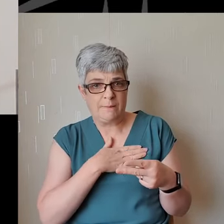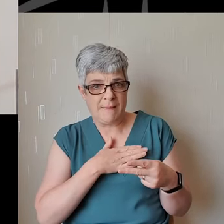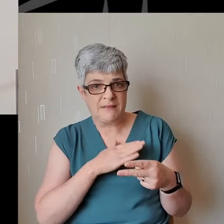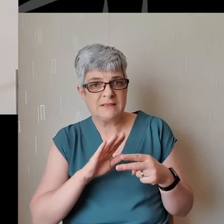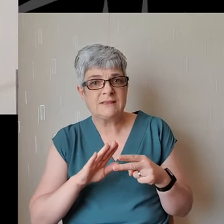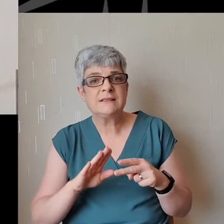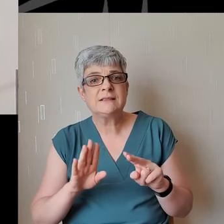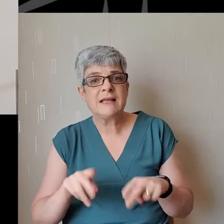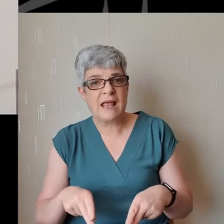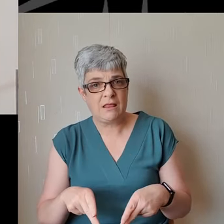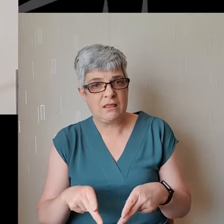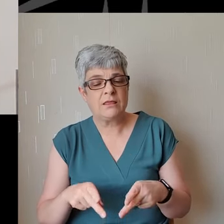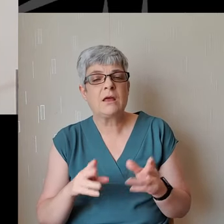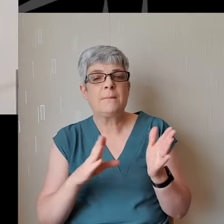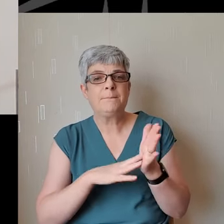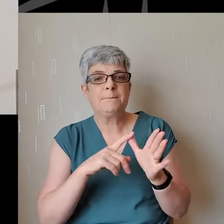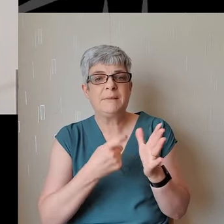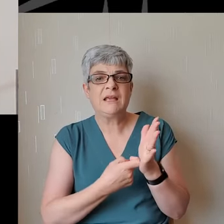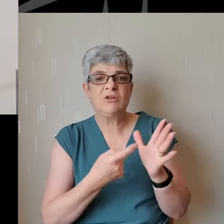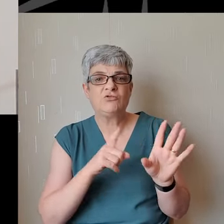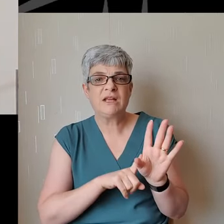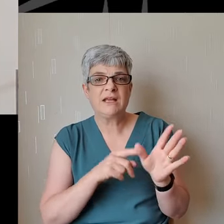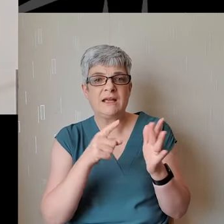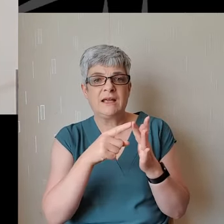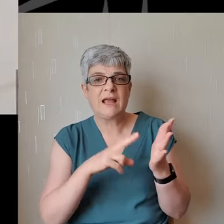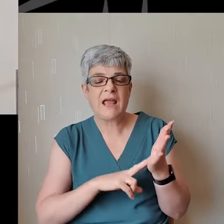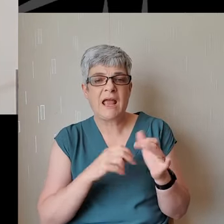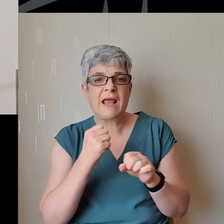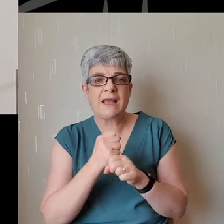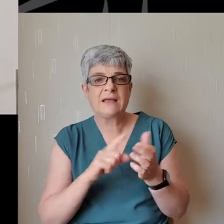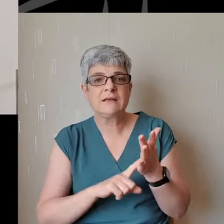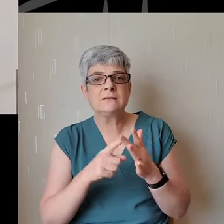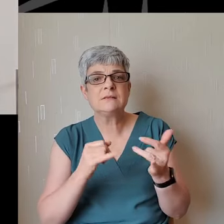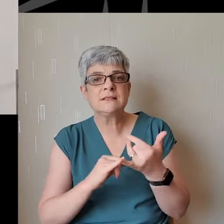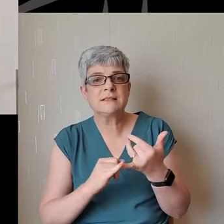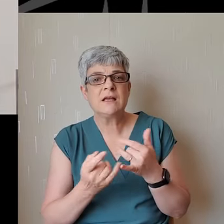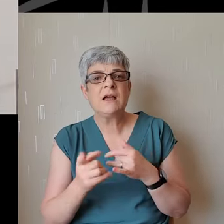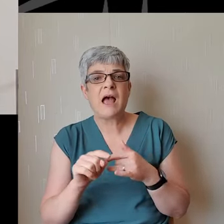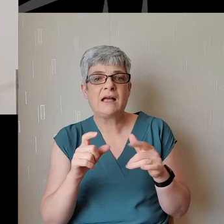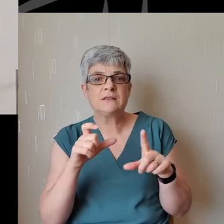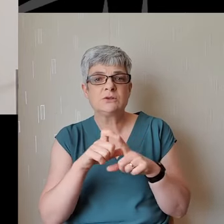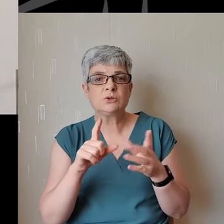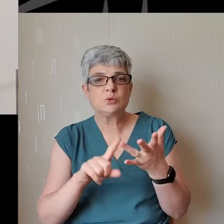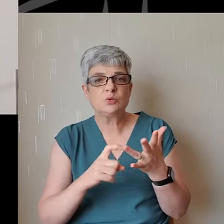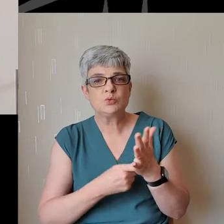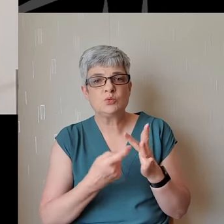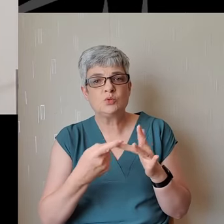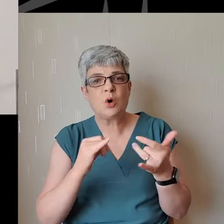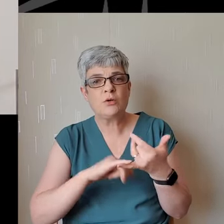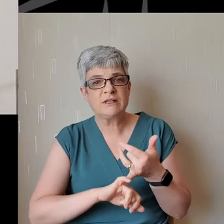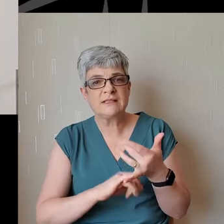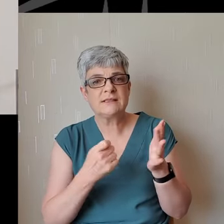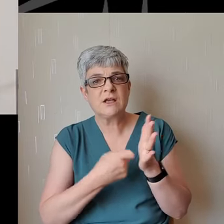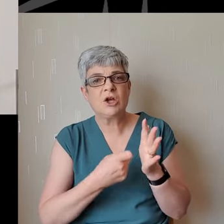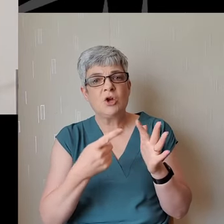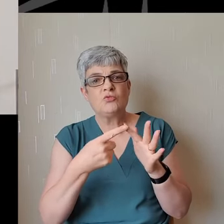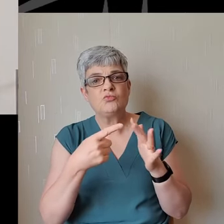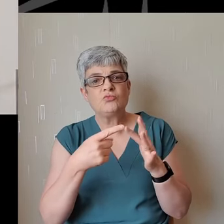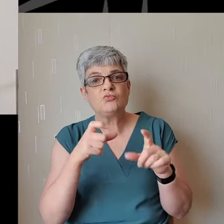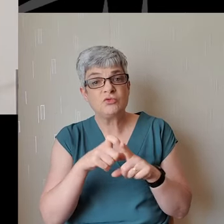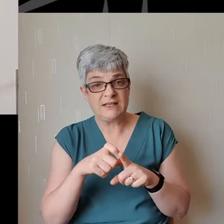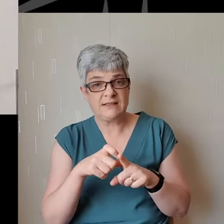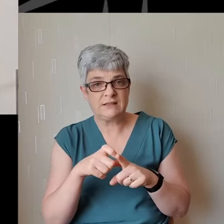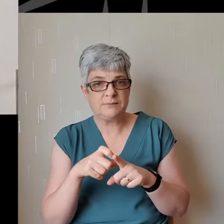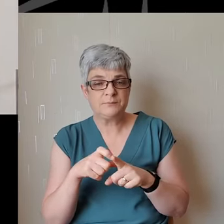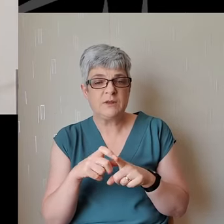Mary Ingalls, who was formerly in Loch Assent, and Doris Reid, formerly in Cumbrae. and both had been in the